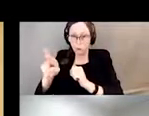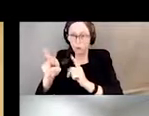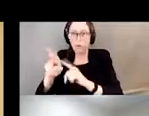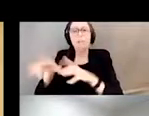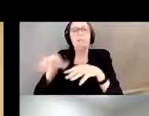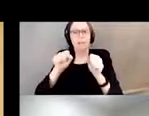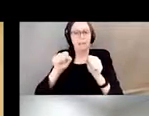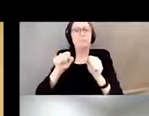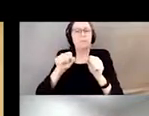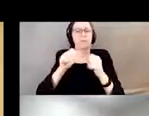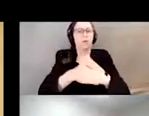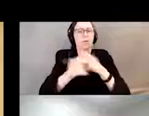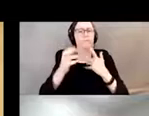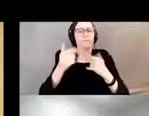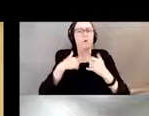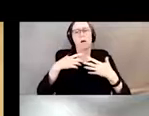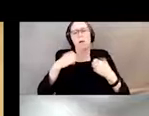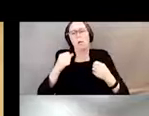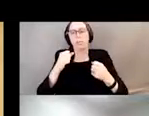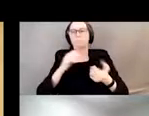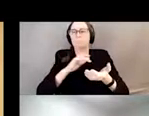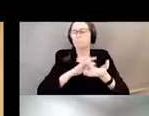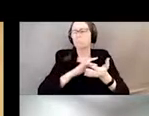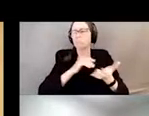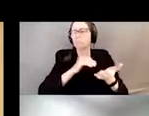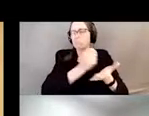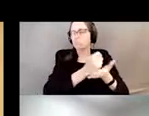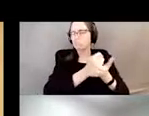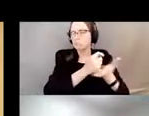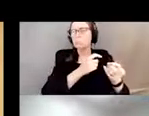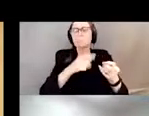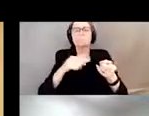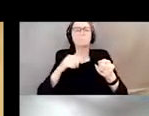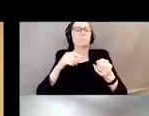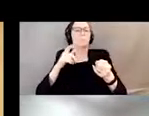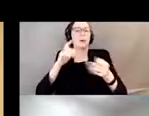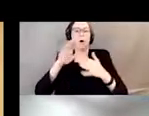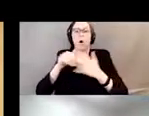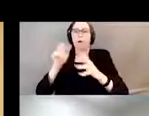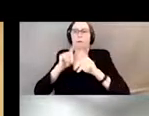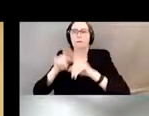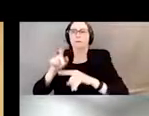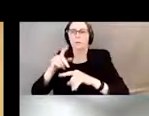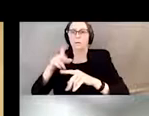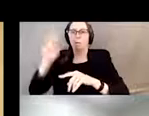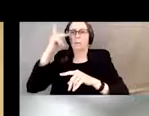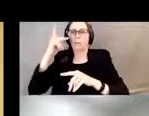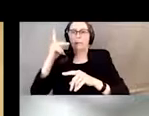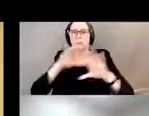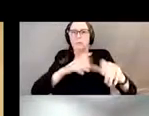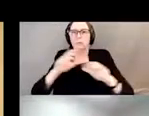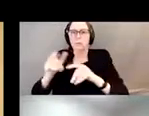get medical treatment. And what happens is that all of these different political parties that had been